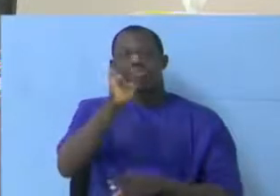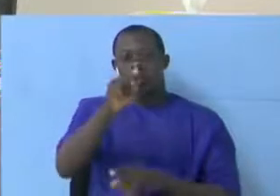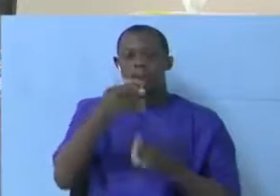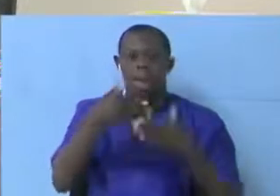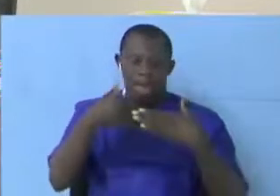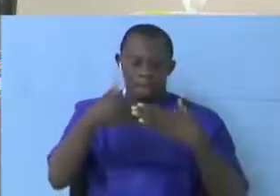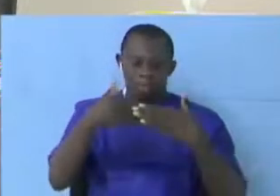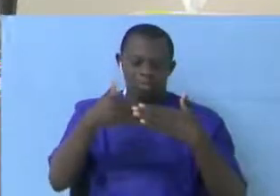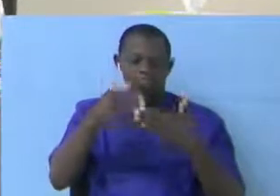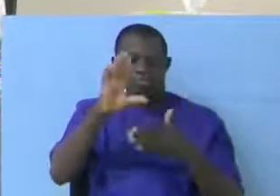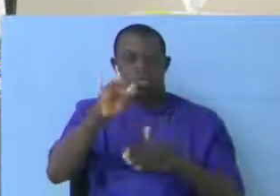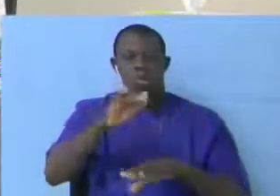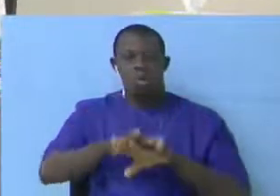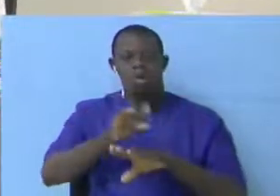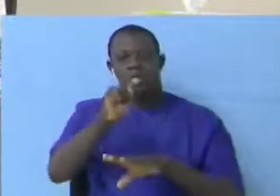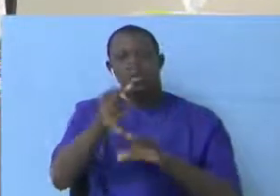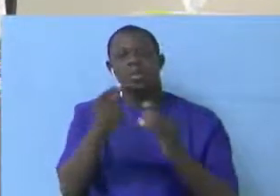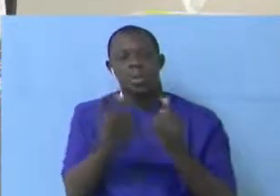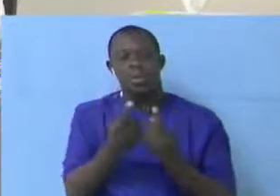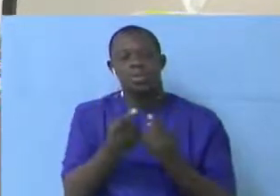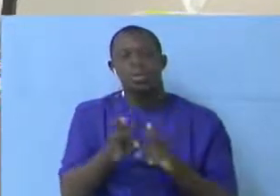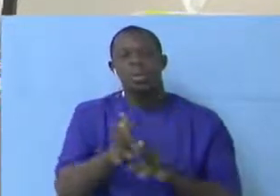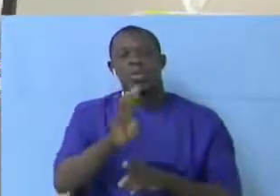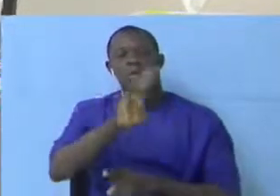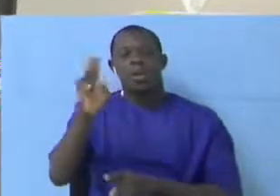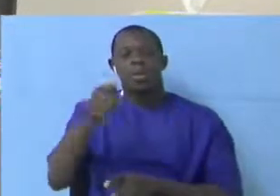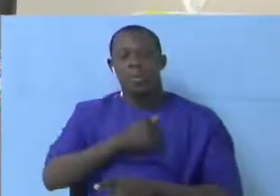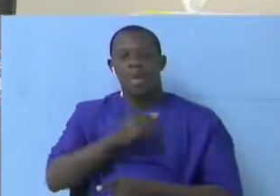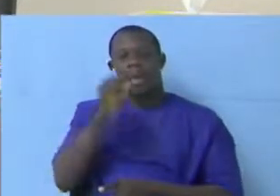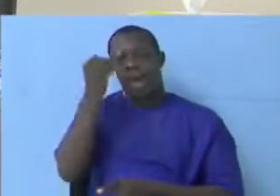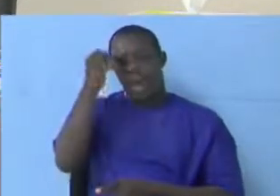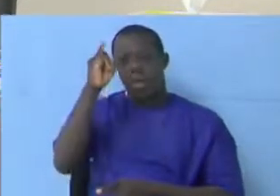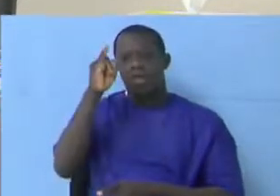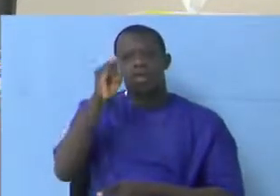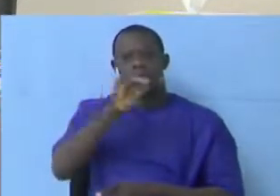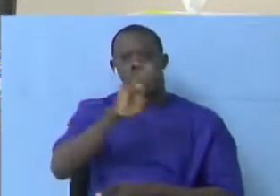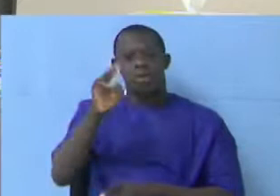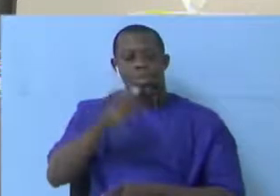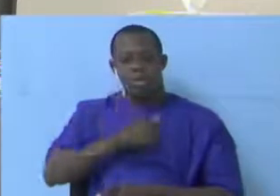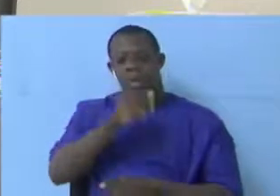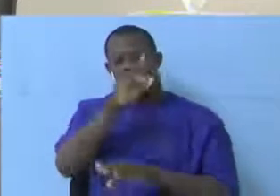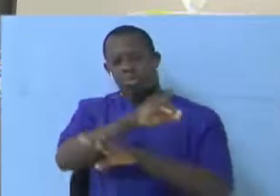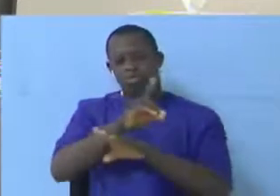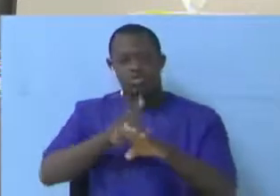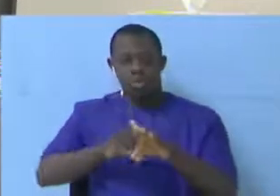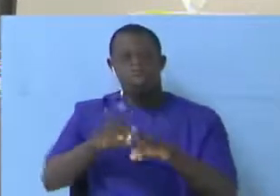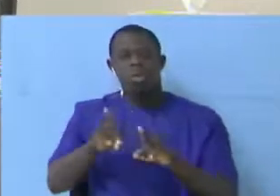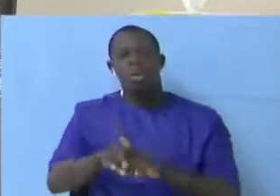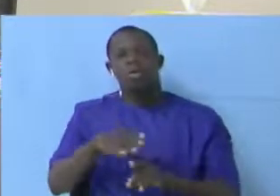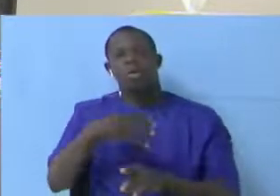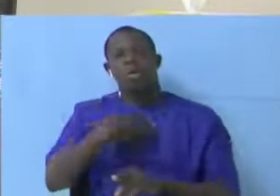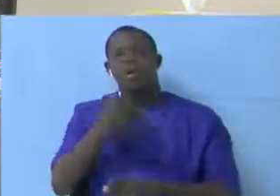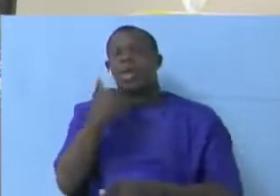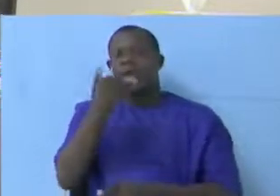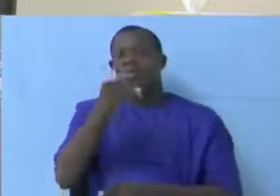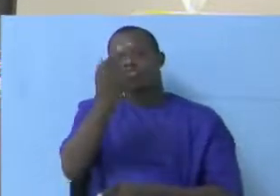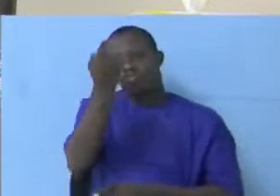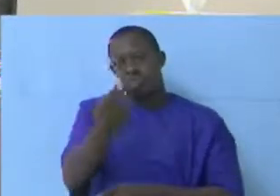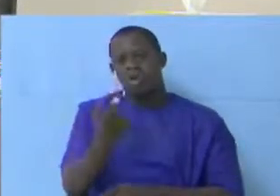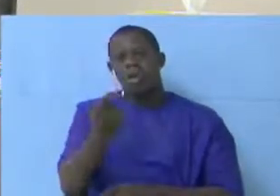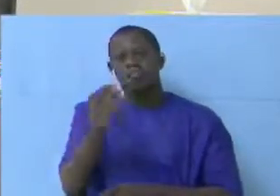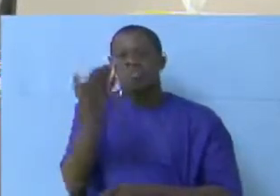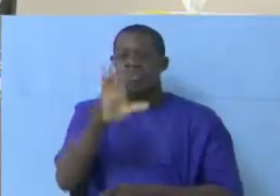it. It is not my theory or it is not my position. It's just to ask whether there